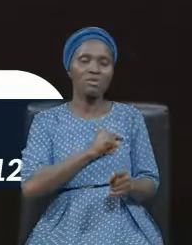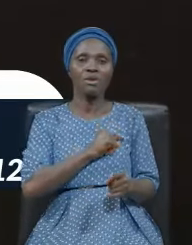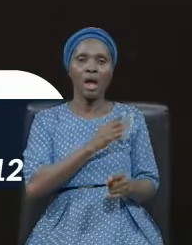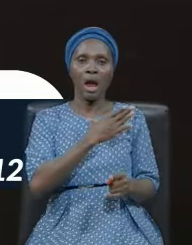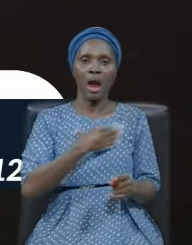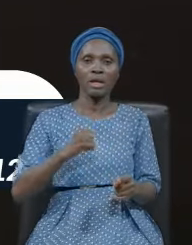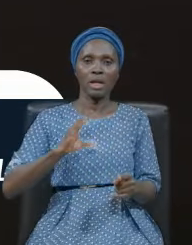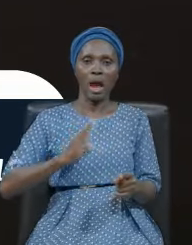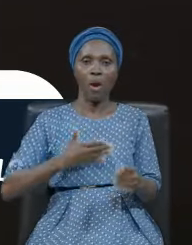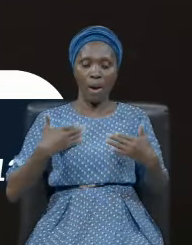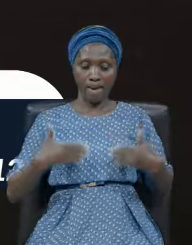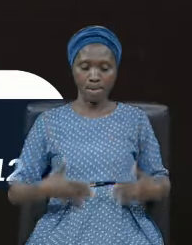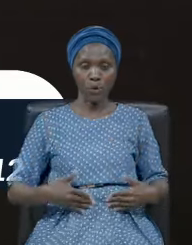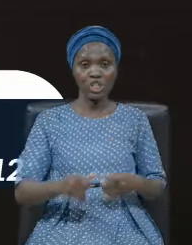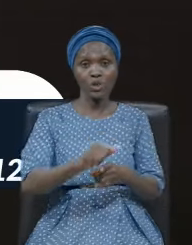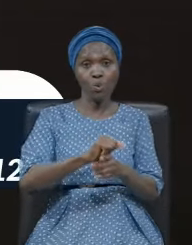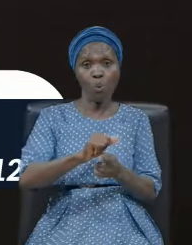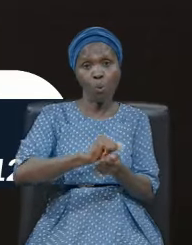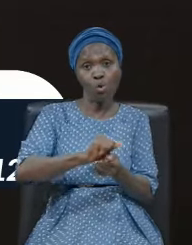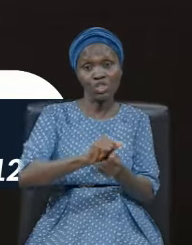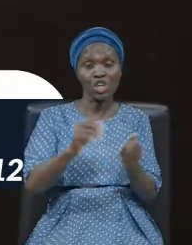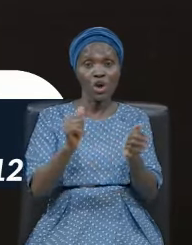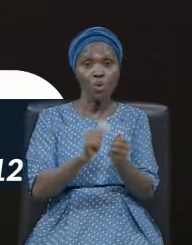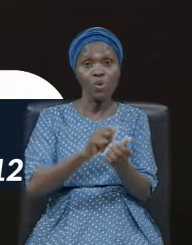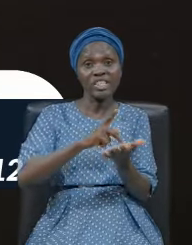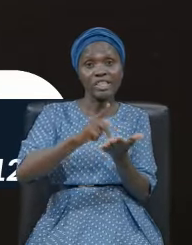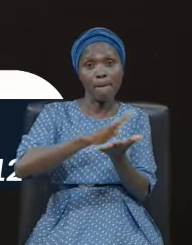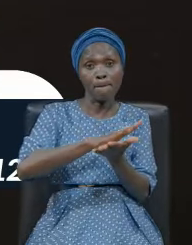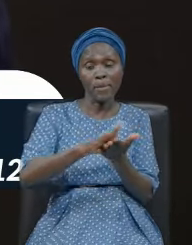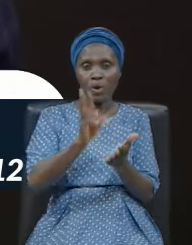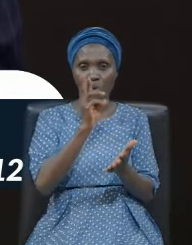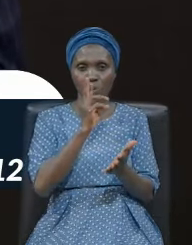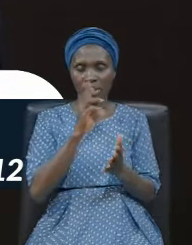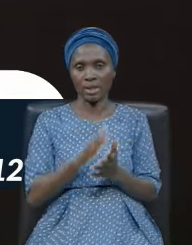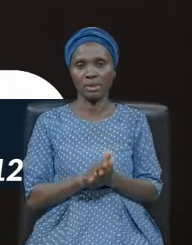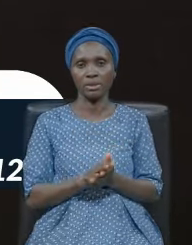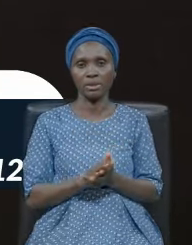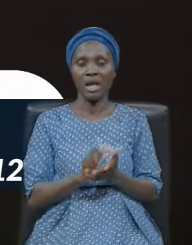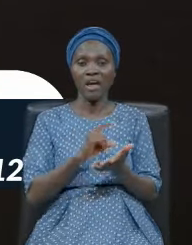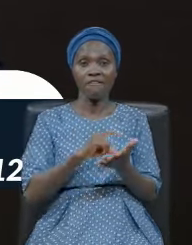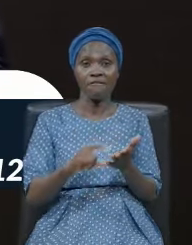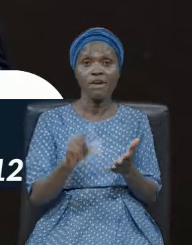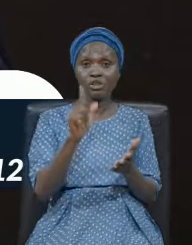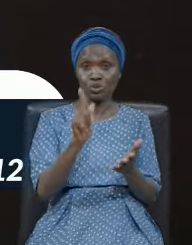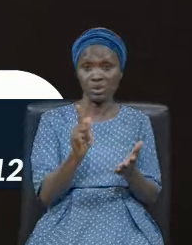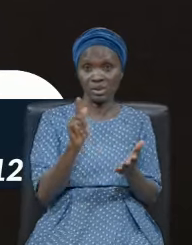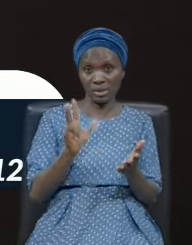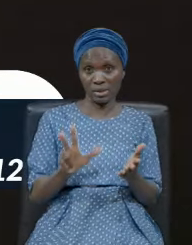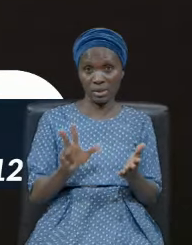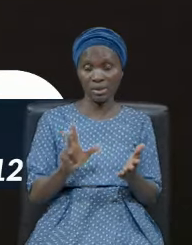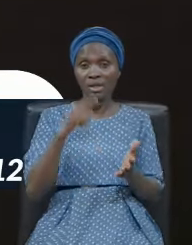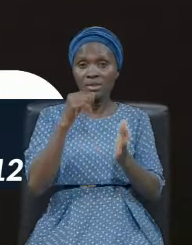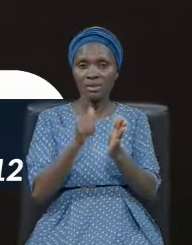pure water. Then in verse 23, it says, let us